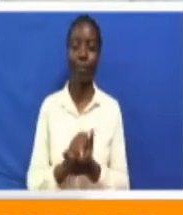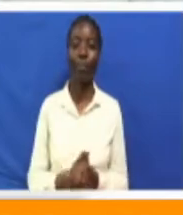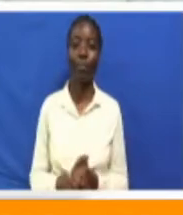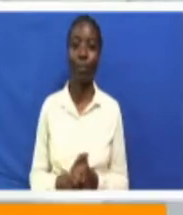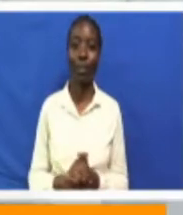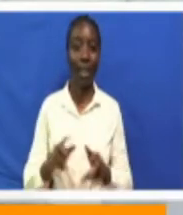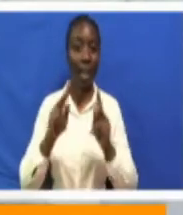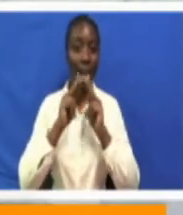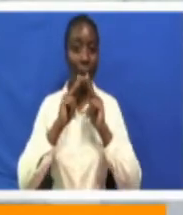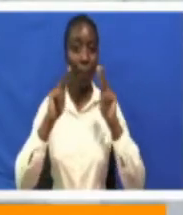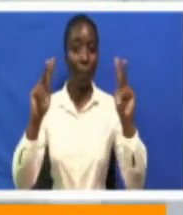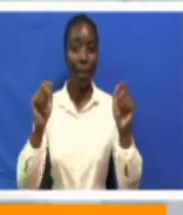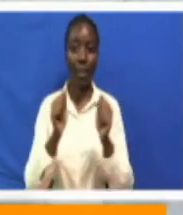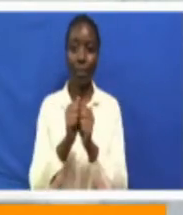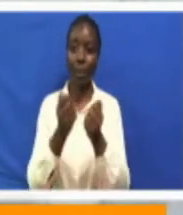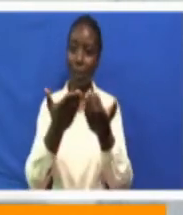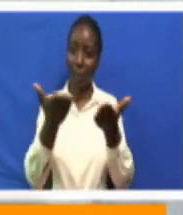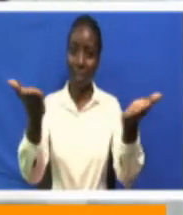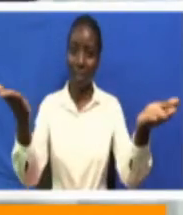foreign